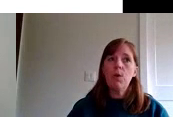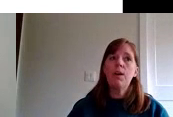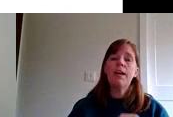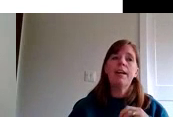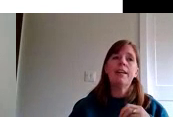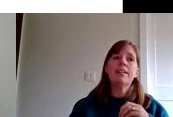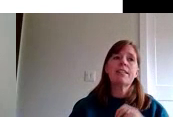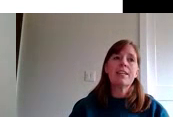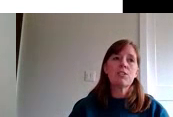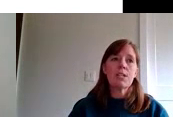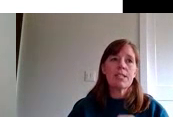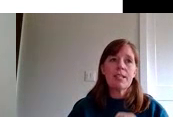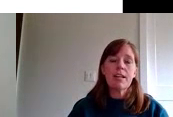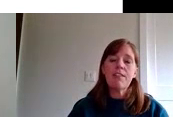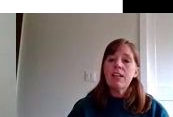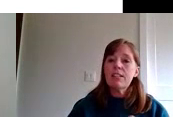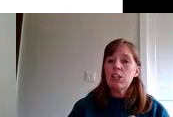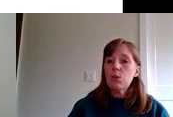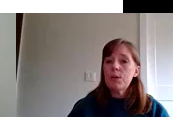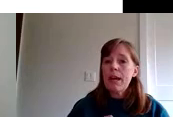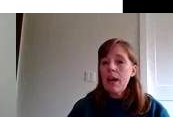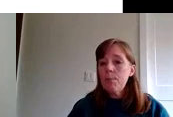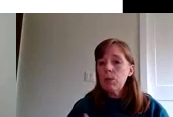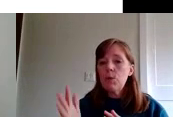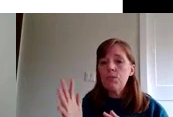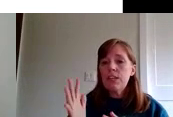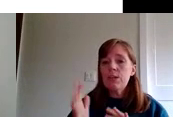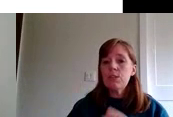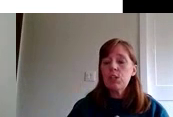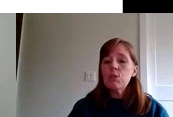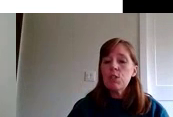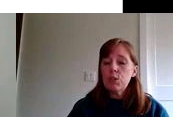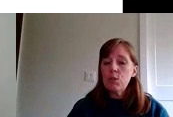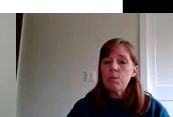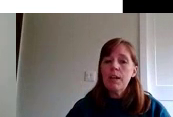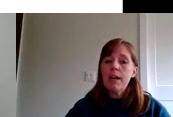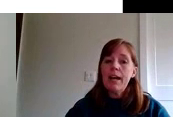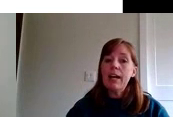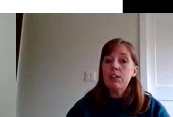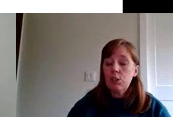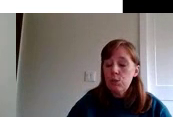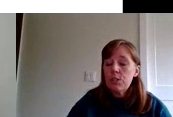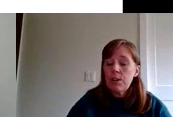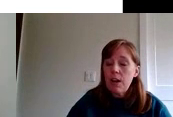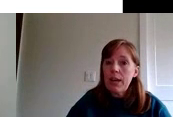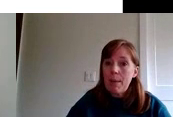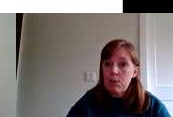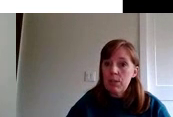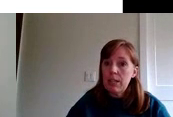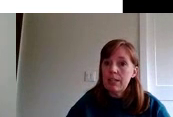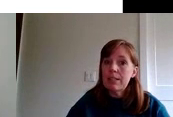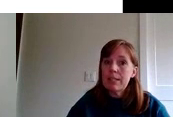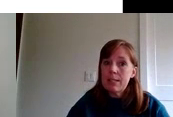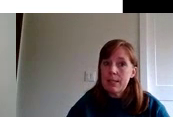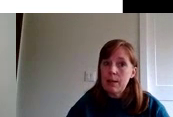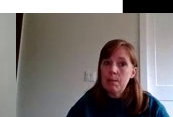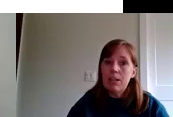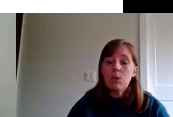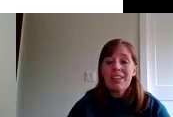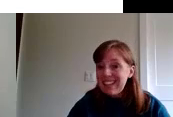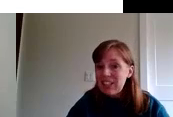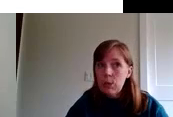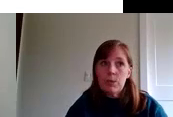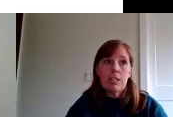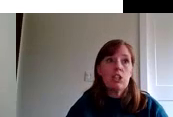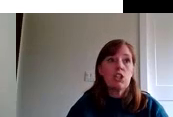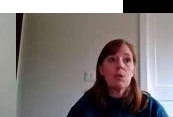mentioned this before, and I just can't stress it enough, that you can upload videos to YouTube, and use their auto captioning system,